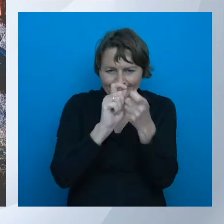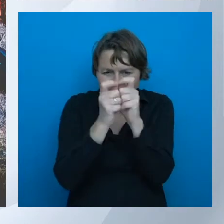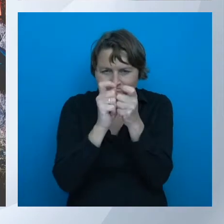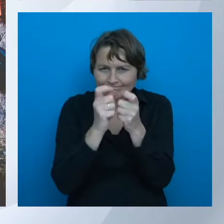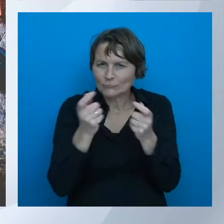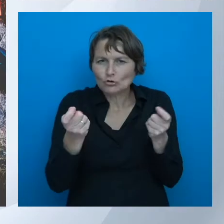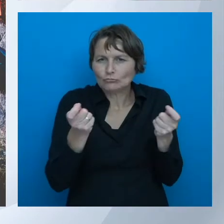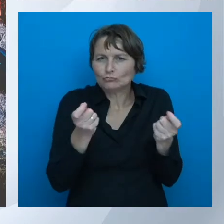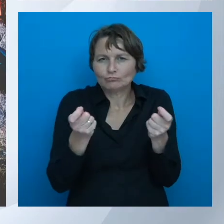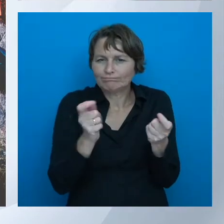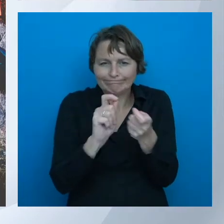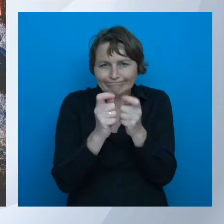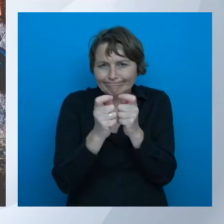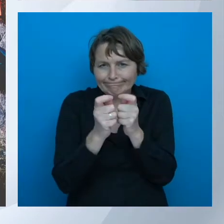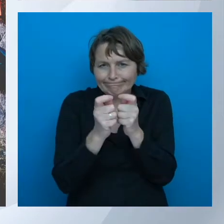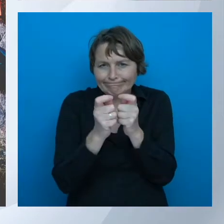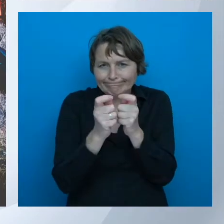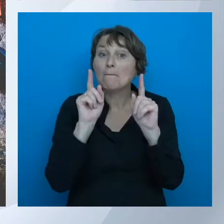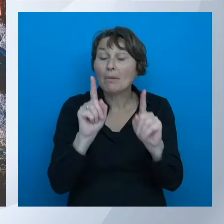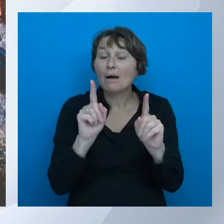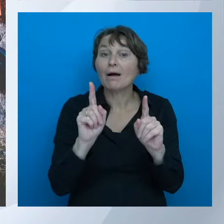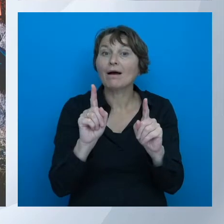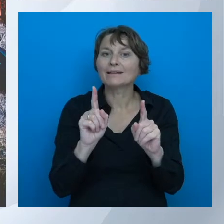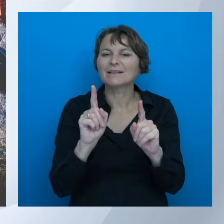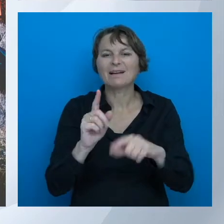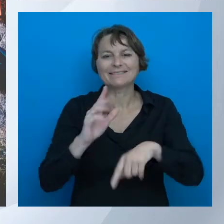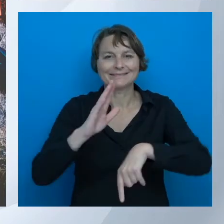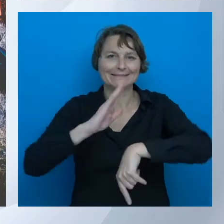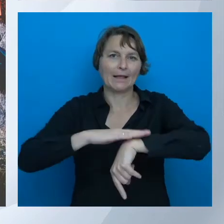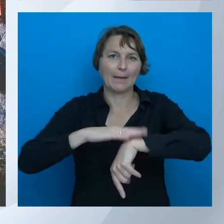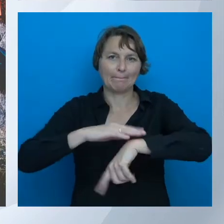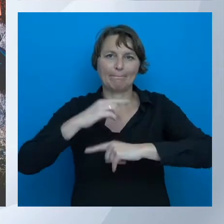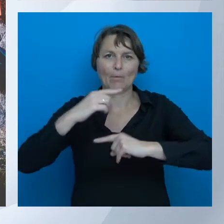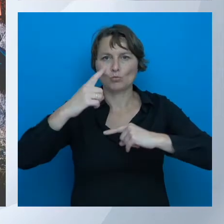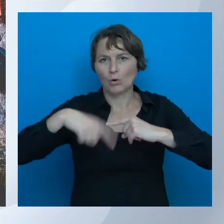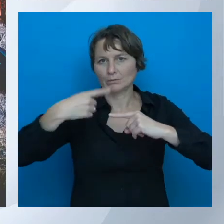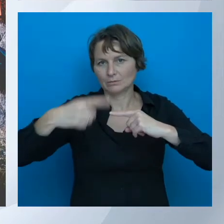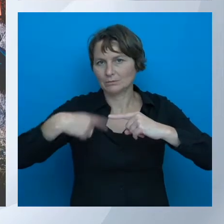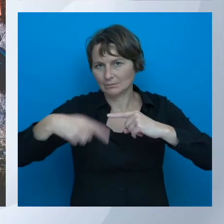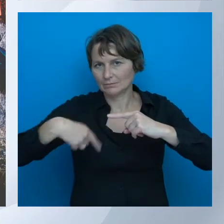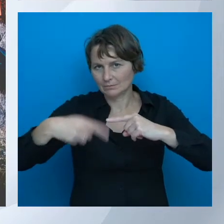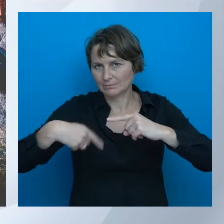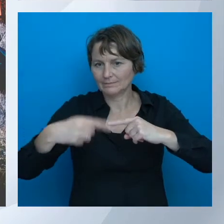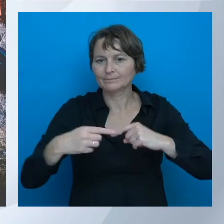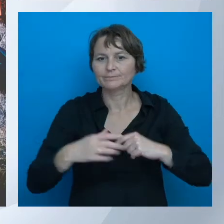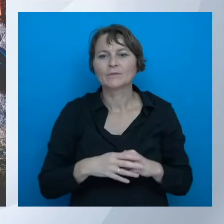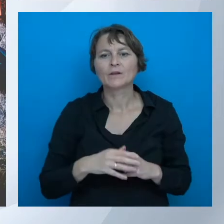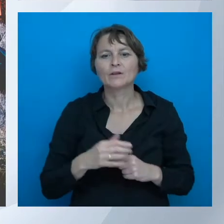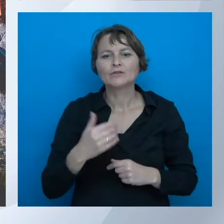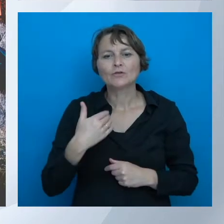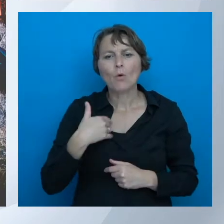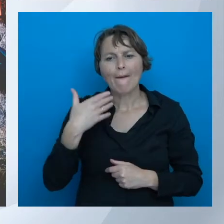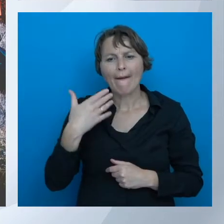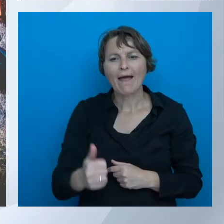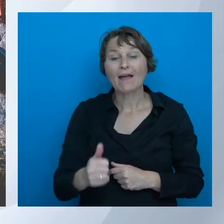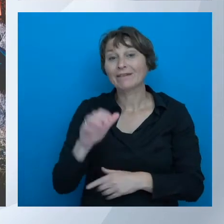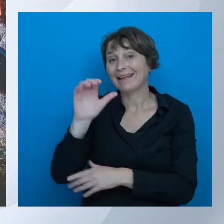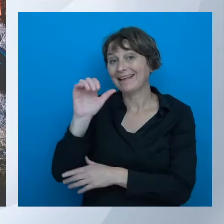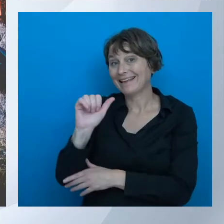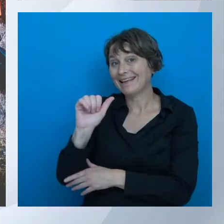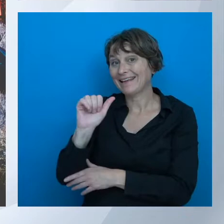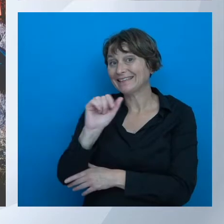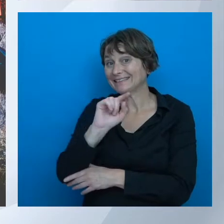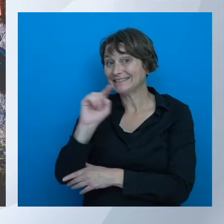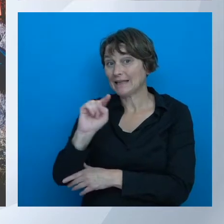it always requires a runtime. So if you use the EZ commands to actually create the content that you need to create